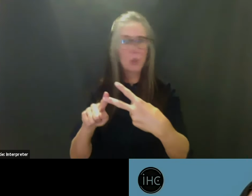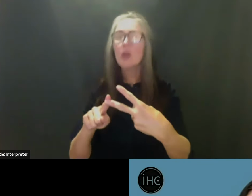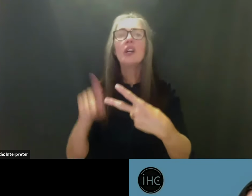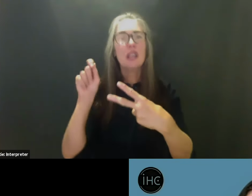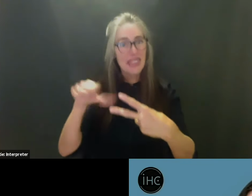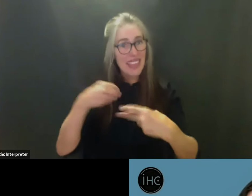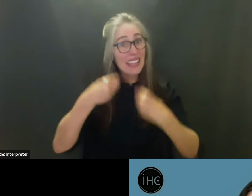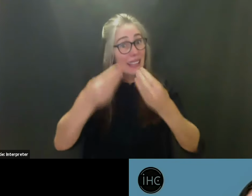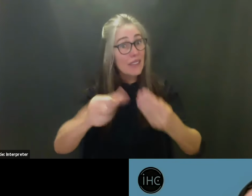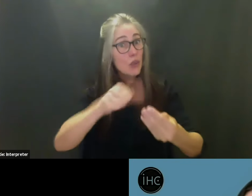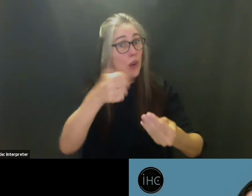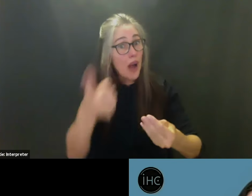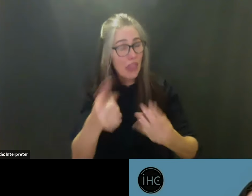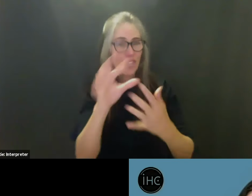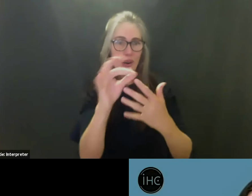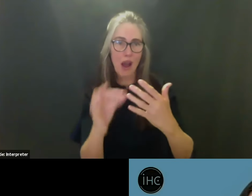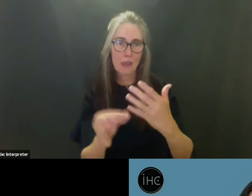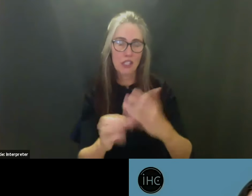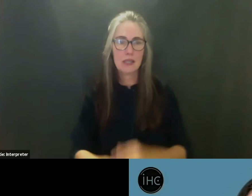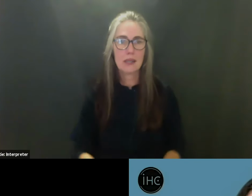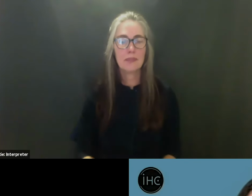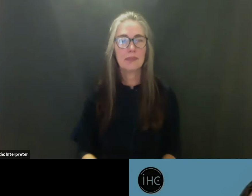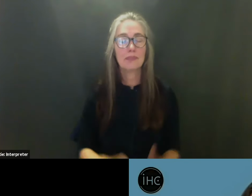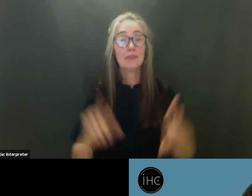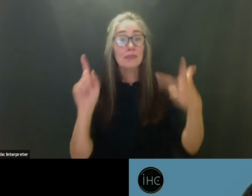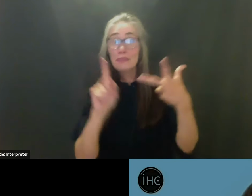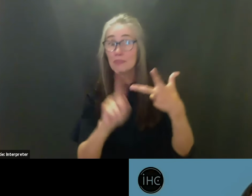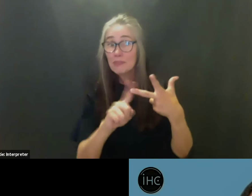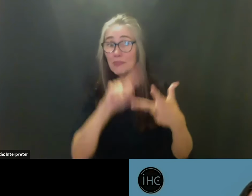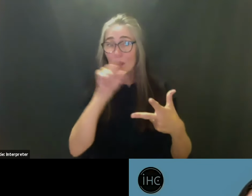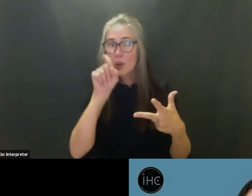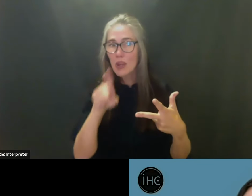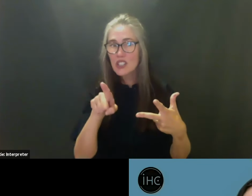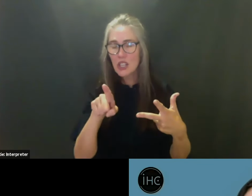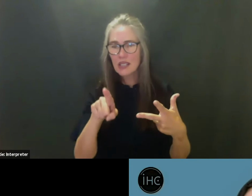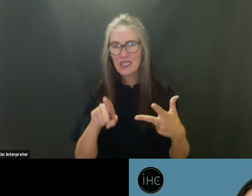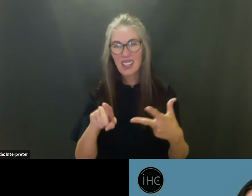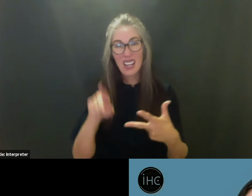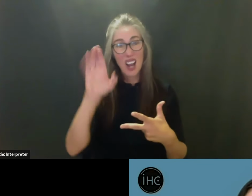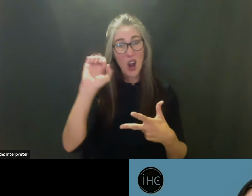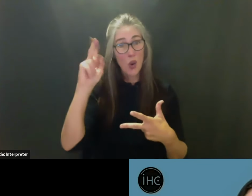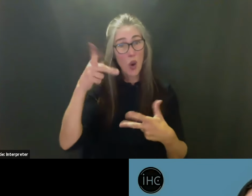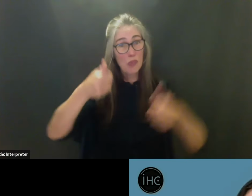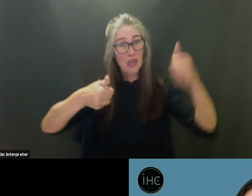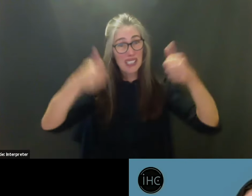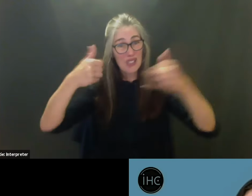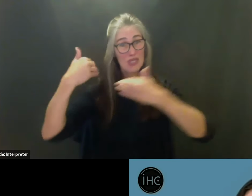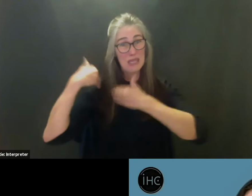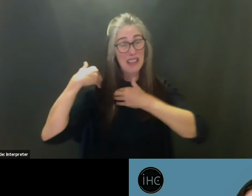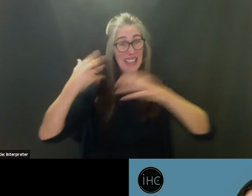Do we have to wait for, do we have to wait for a rise in corporate social responsibility for a chance to override Citizens United?